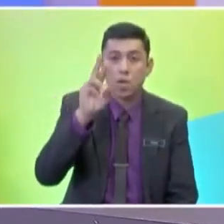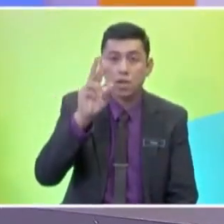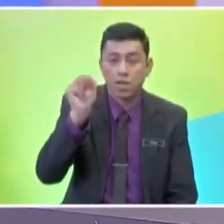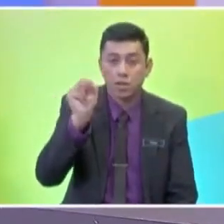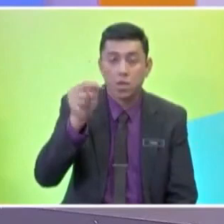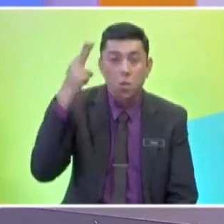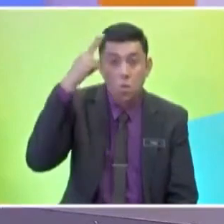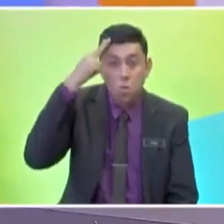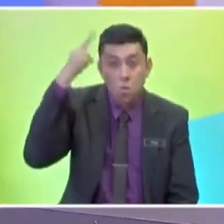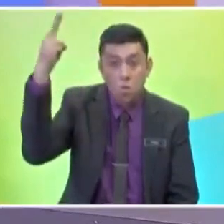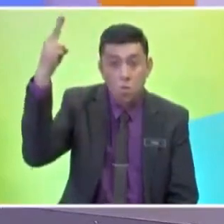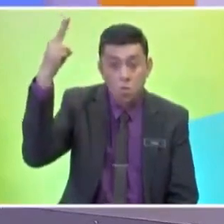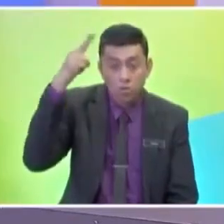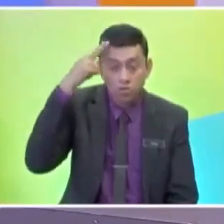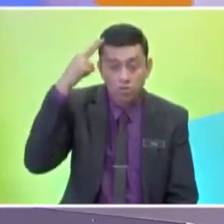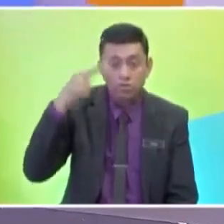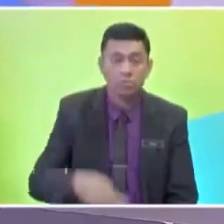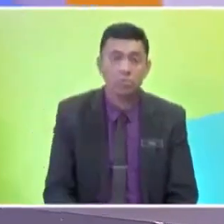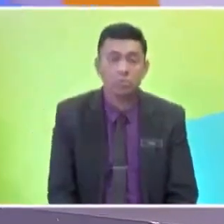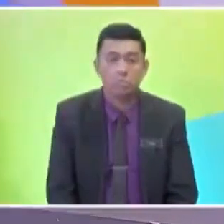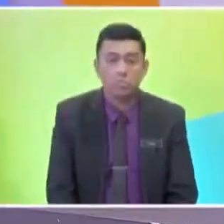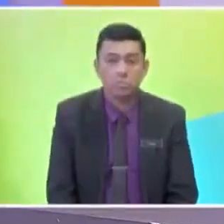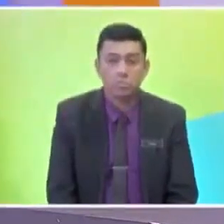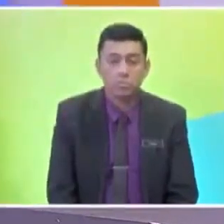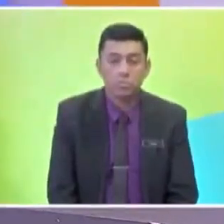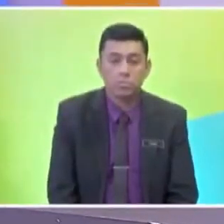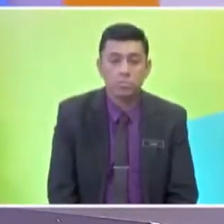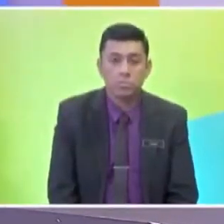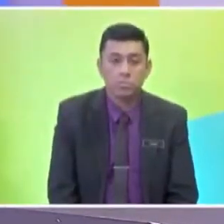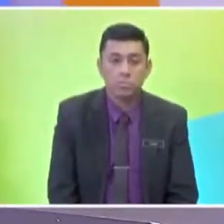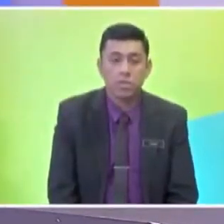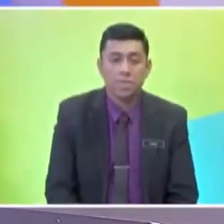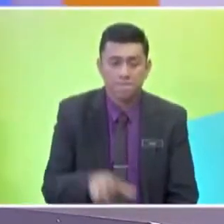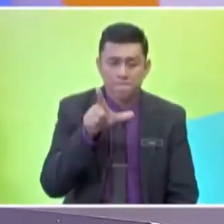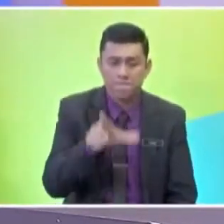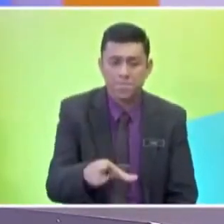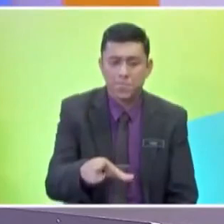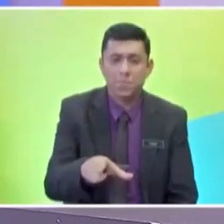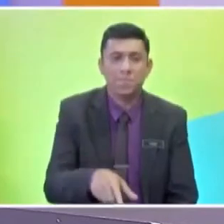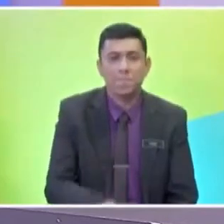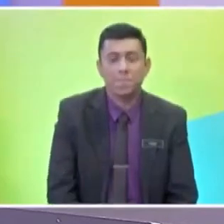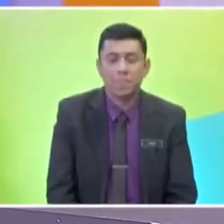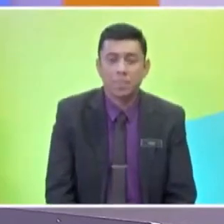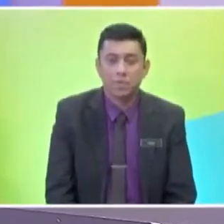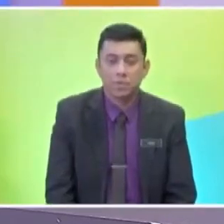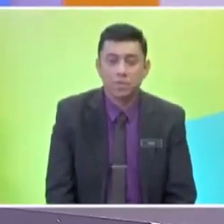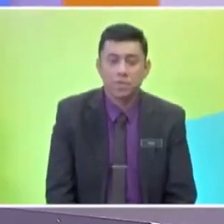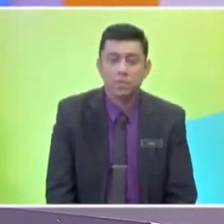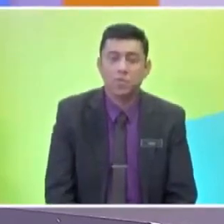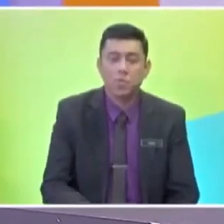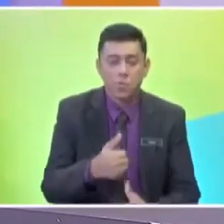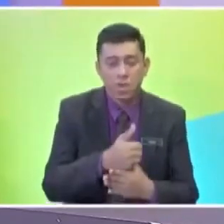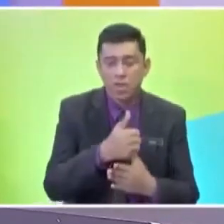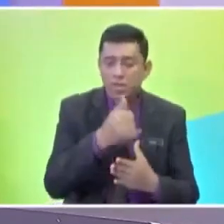H-O-R-N, horn. Yes. Okay. Alright. Put here. And the last one. The